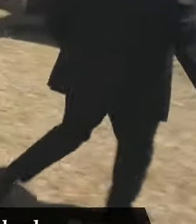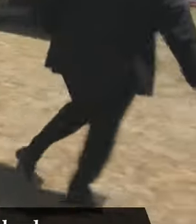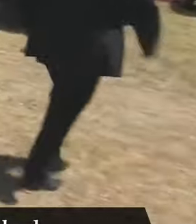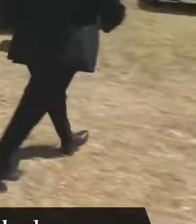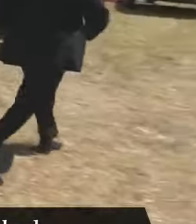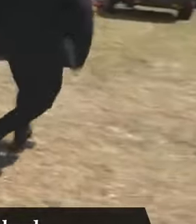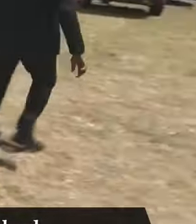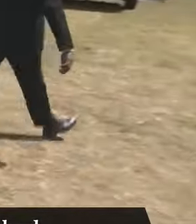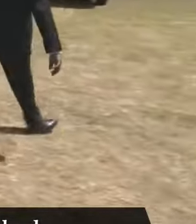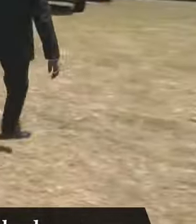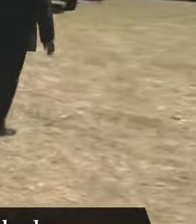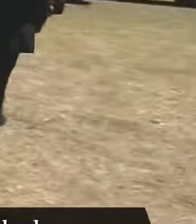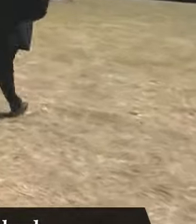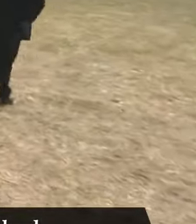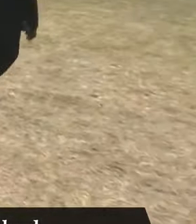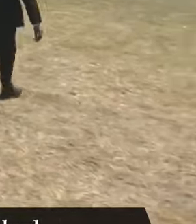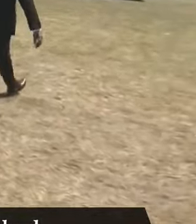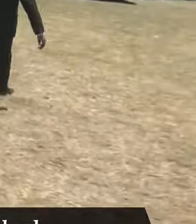He will be